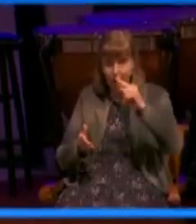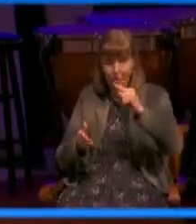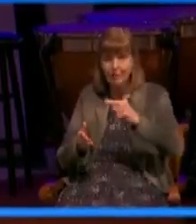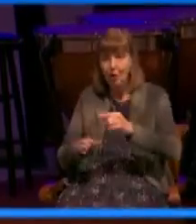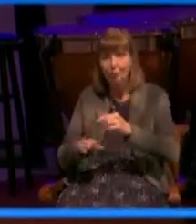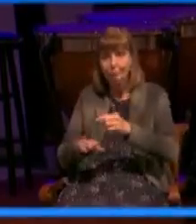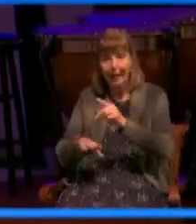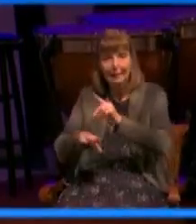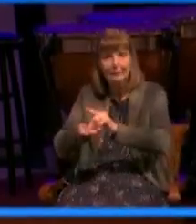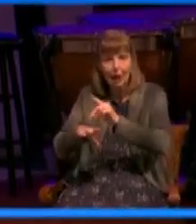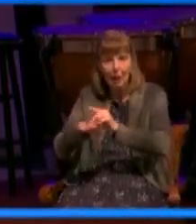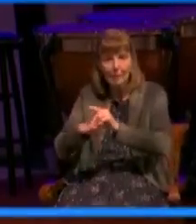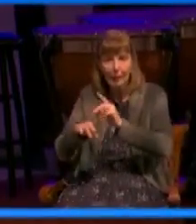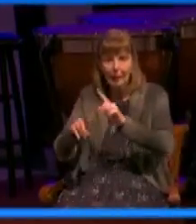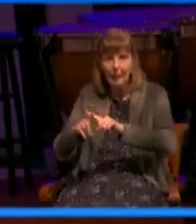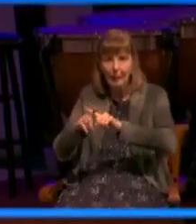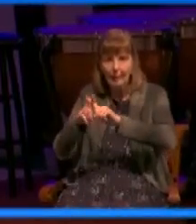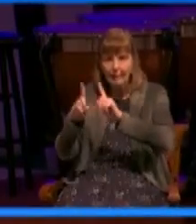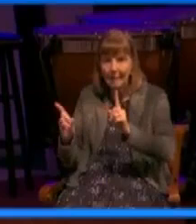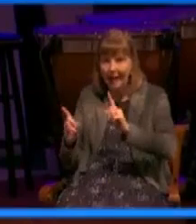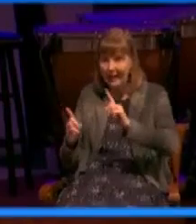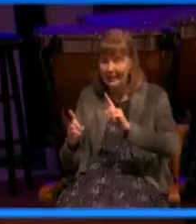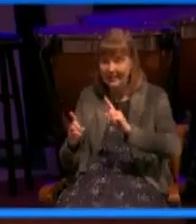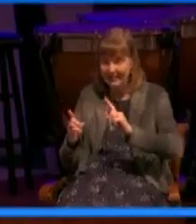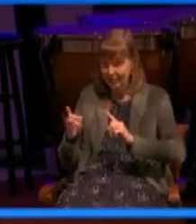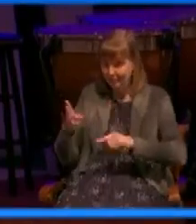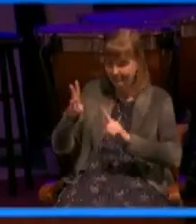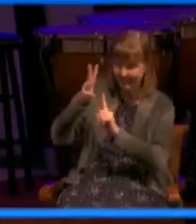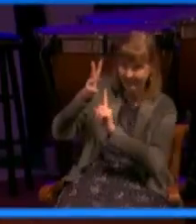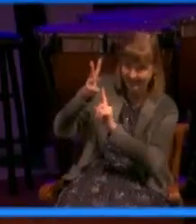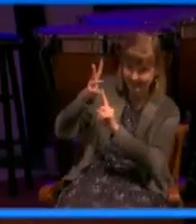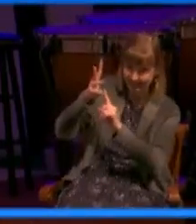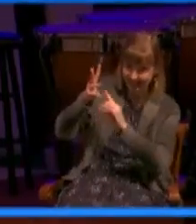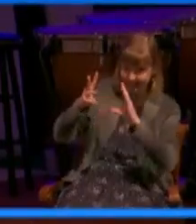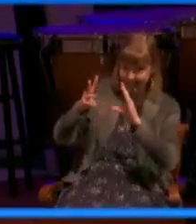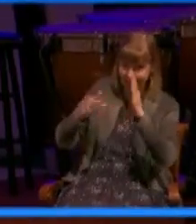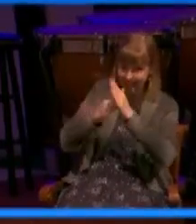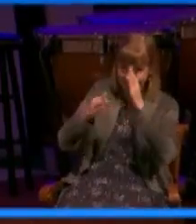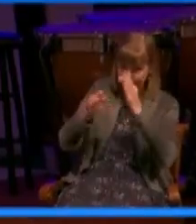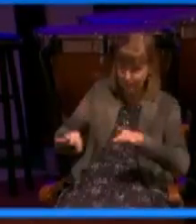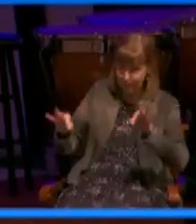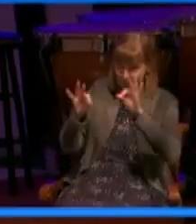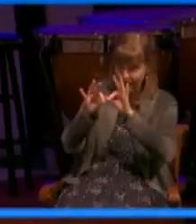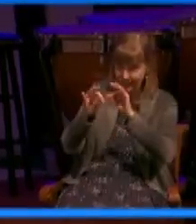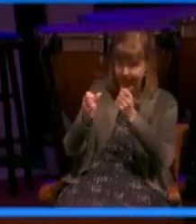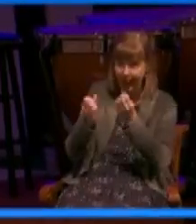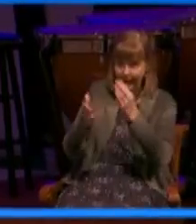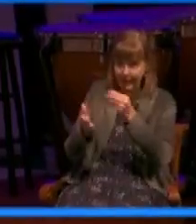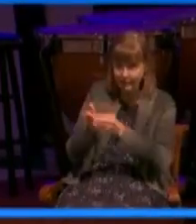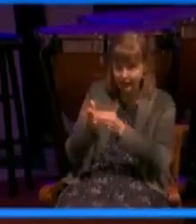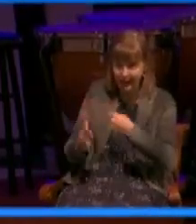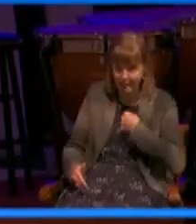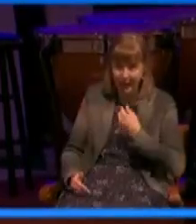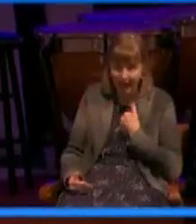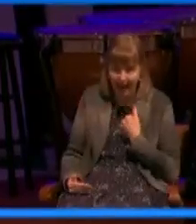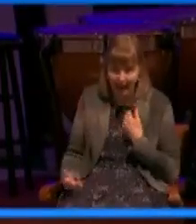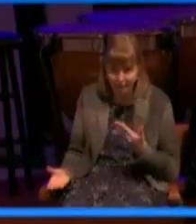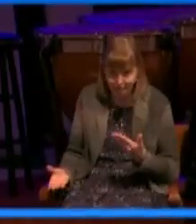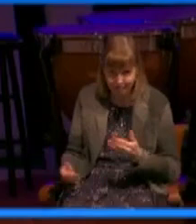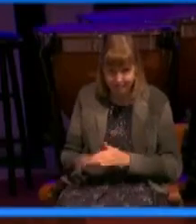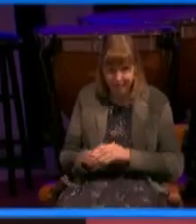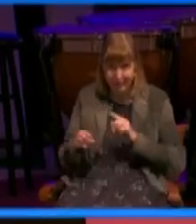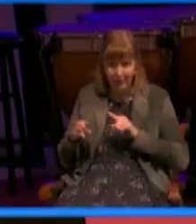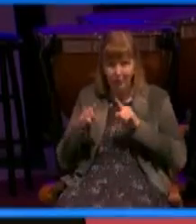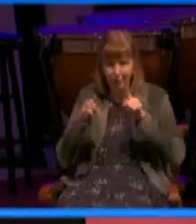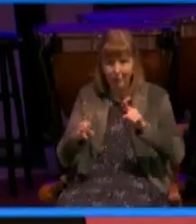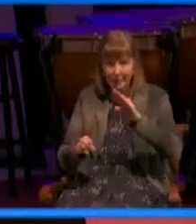How much cash did I have? So I go to the Anniston Mall in Anniston, Alabama, where